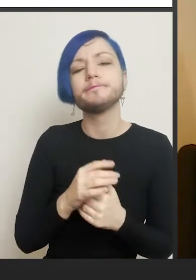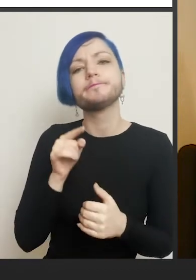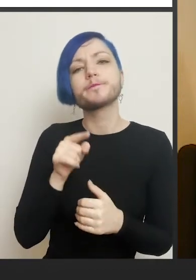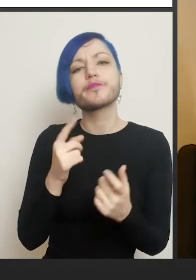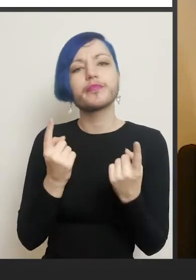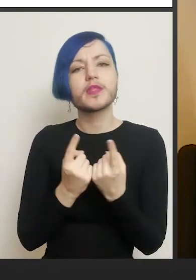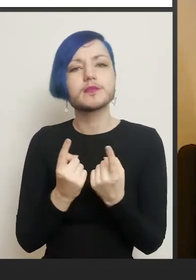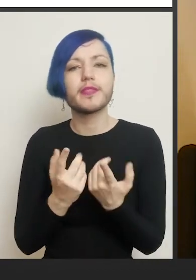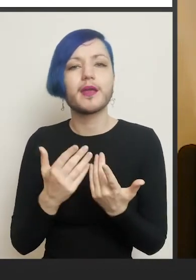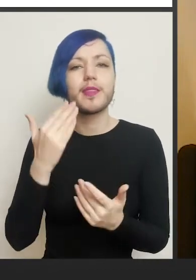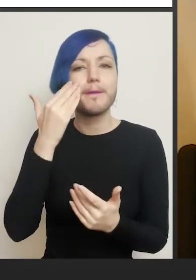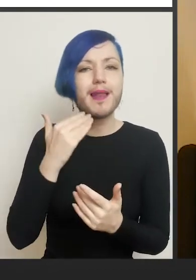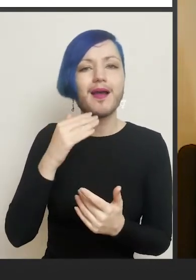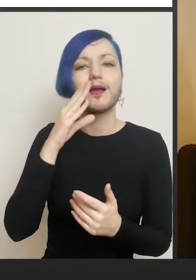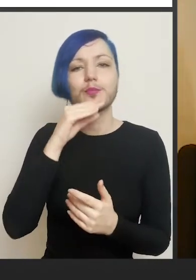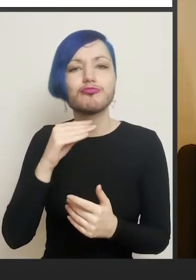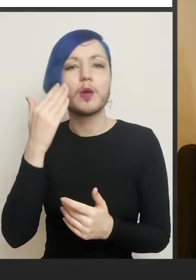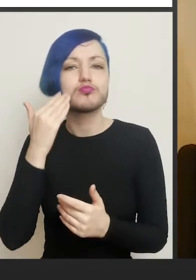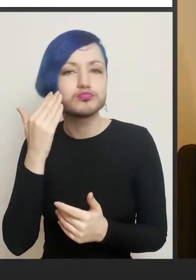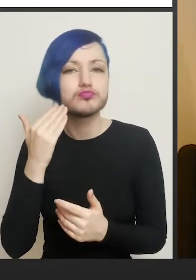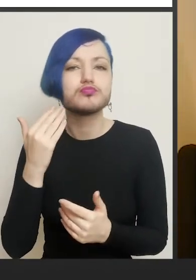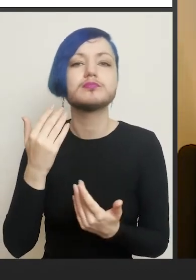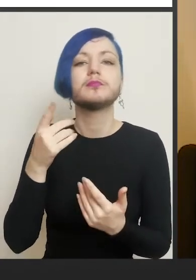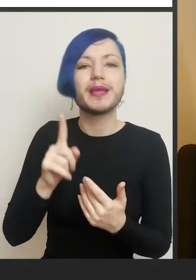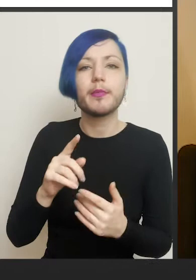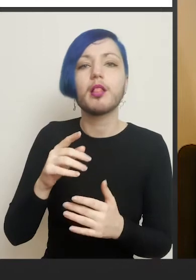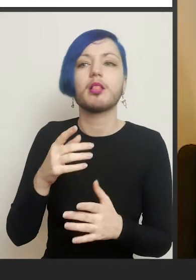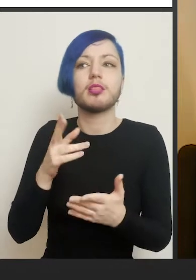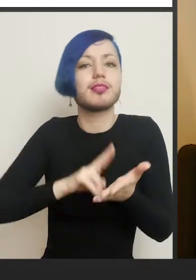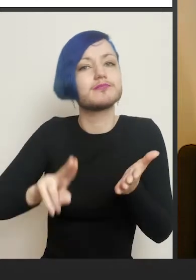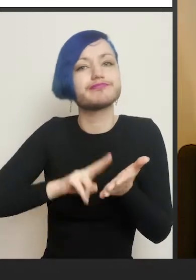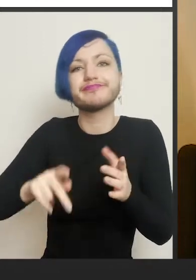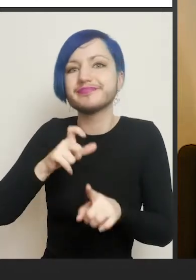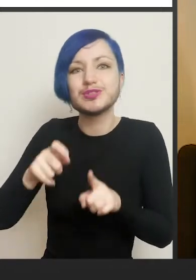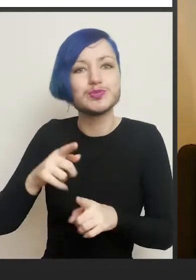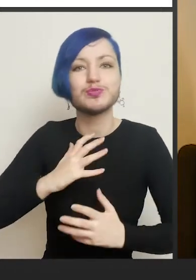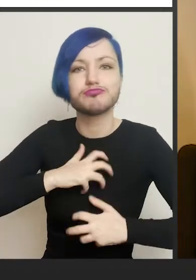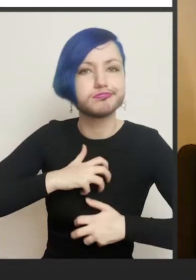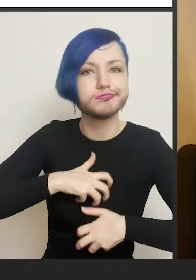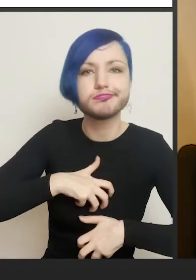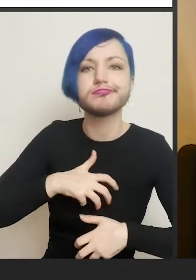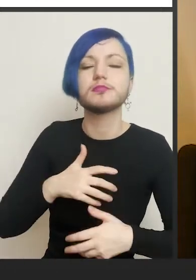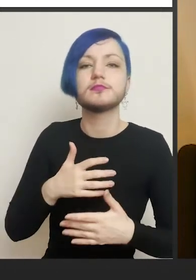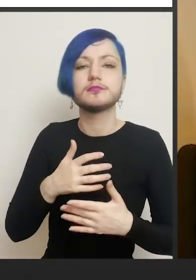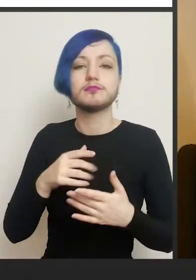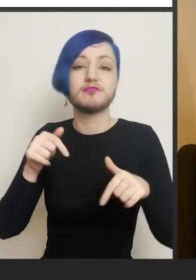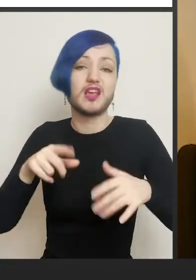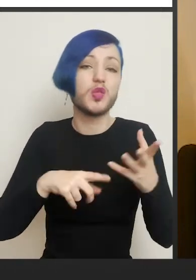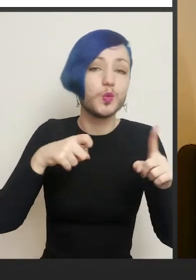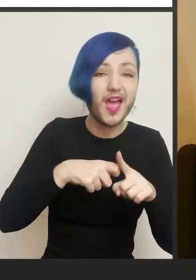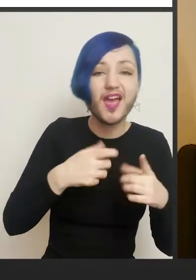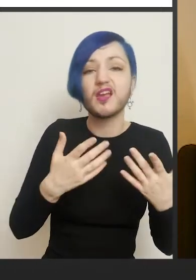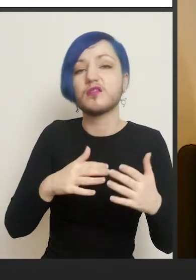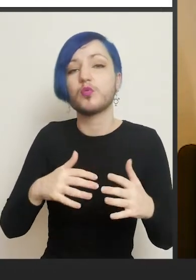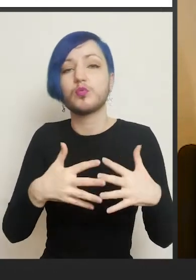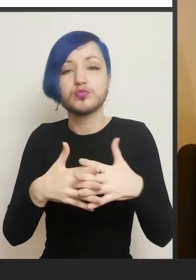well, it's something that Black and brown people tend to do quite naturally in places like the UK